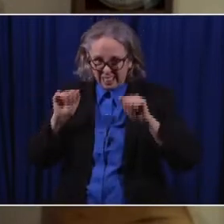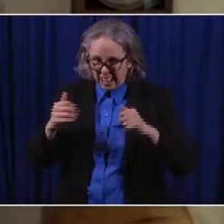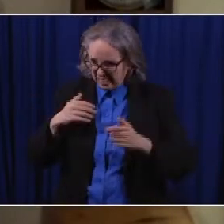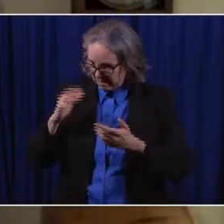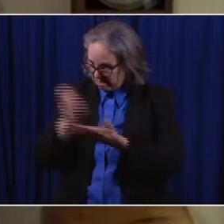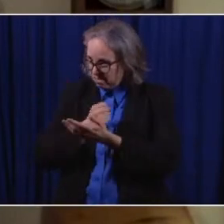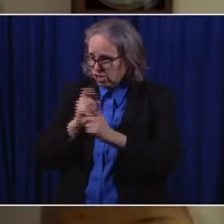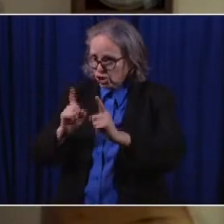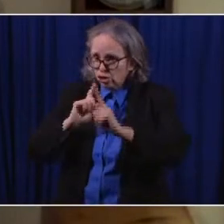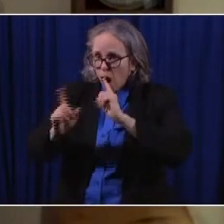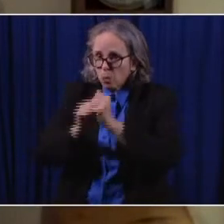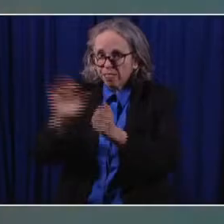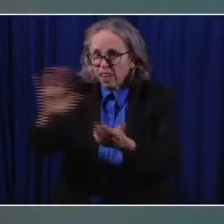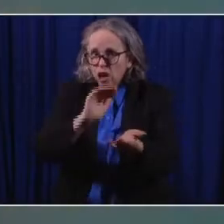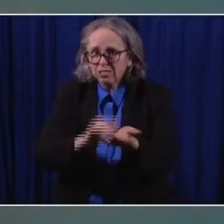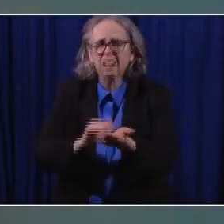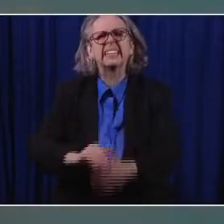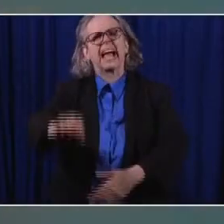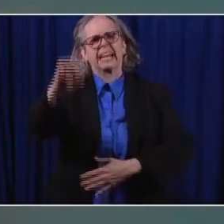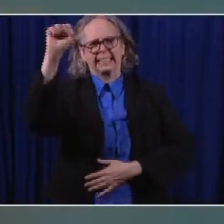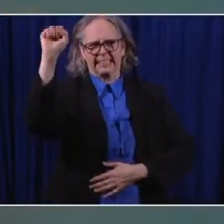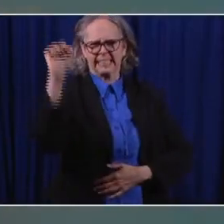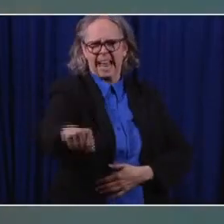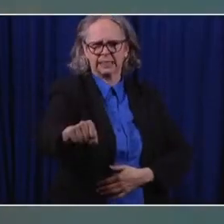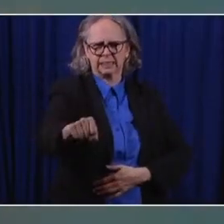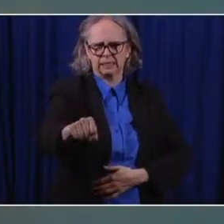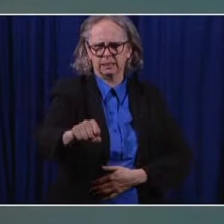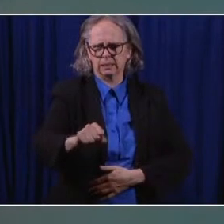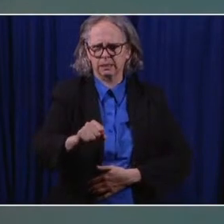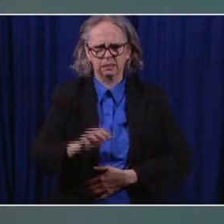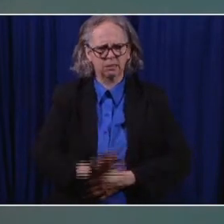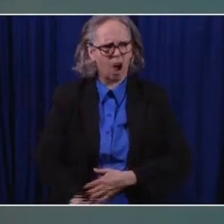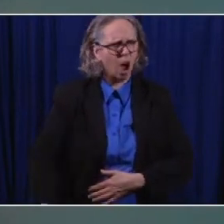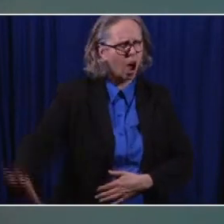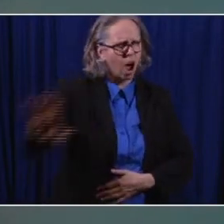about? They should definitely talk to their doctor. I believe it is